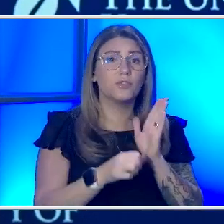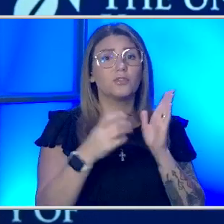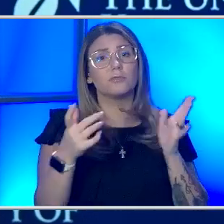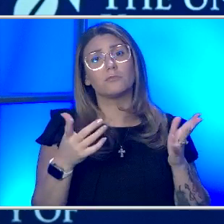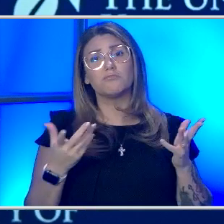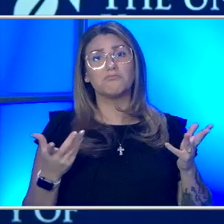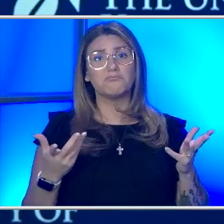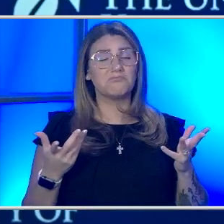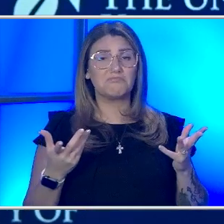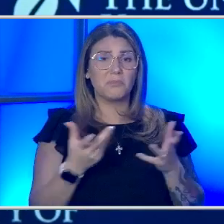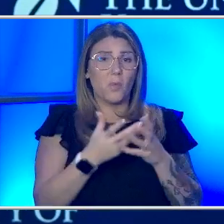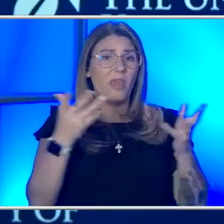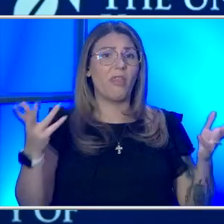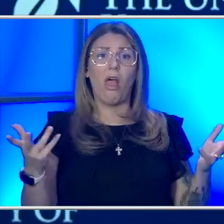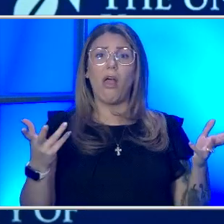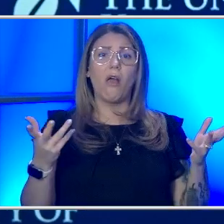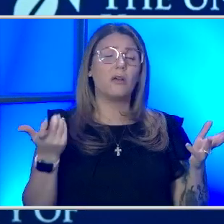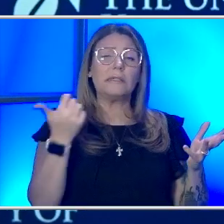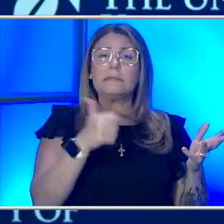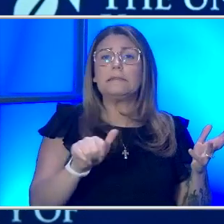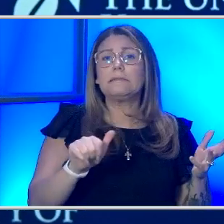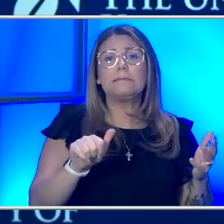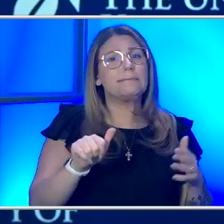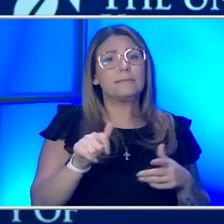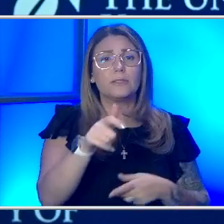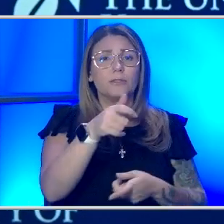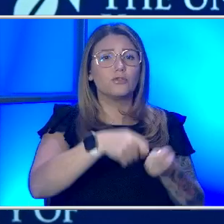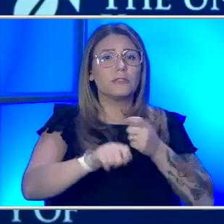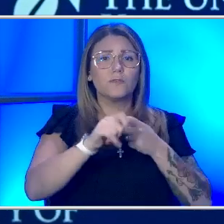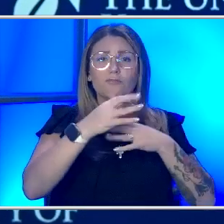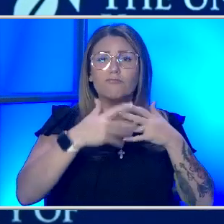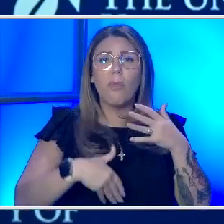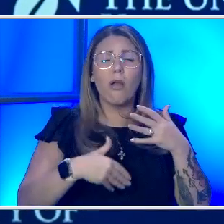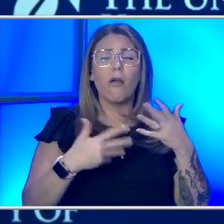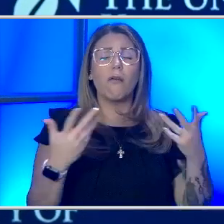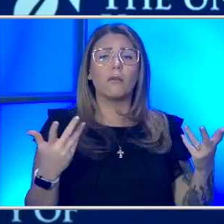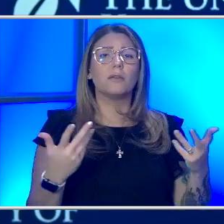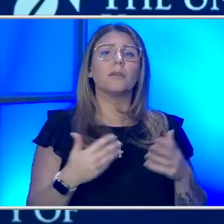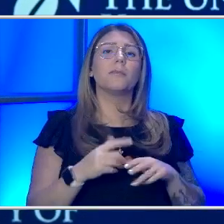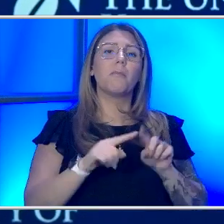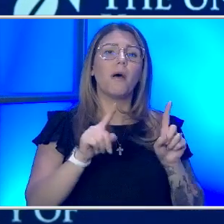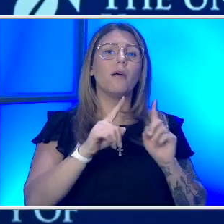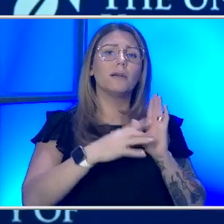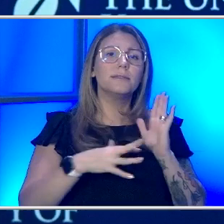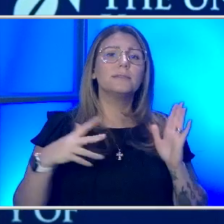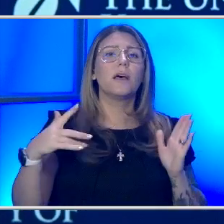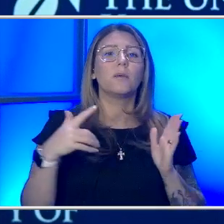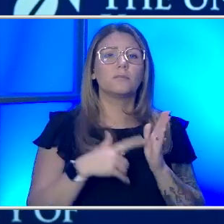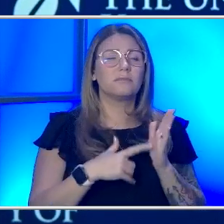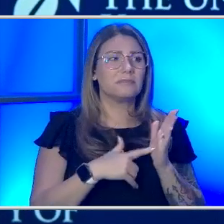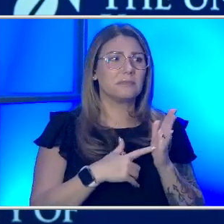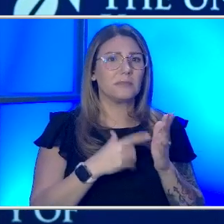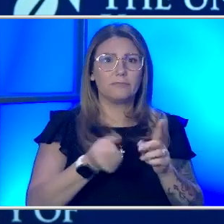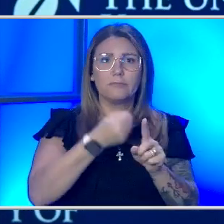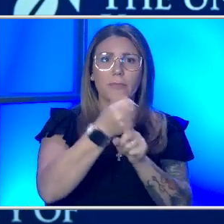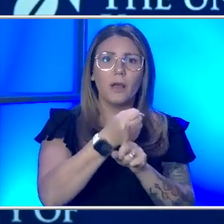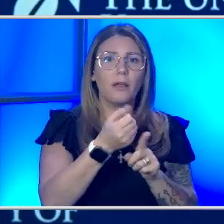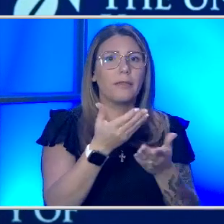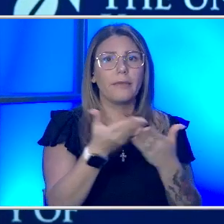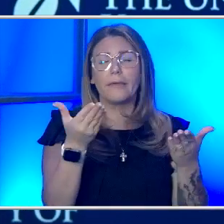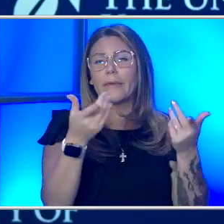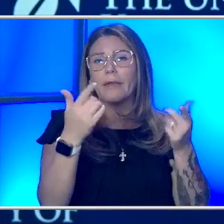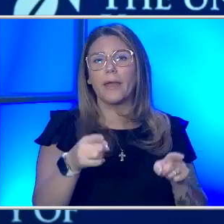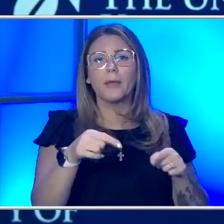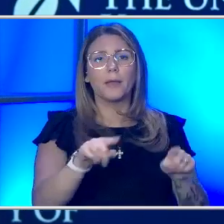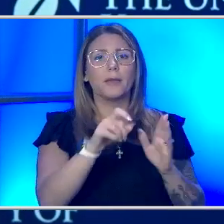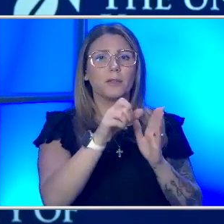without any transfusion whatsoever. But sometimes there's those unknown things that happen in surgery, whether it's a more